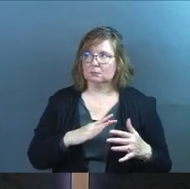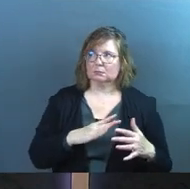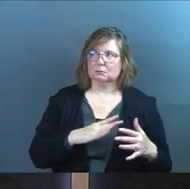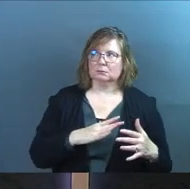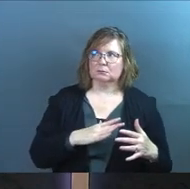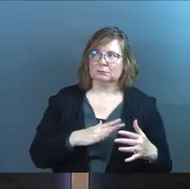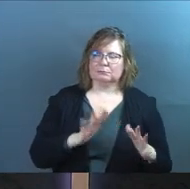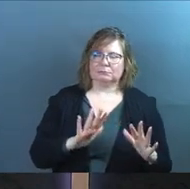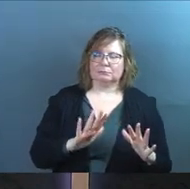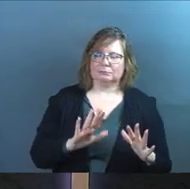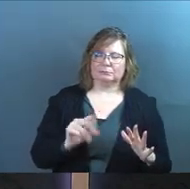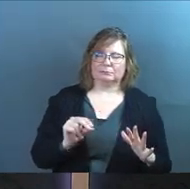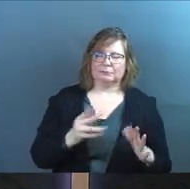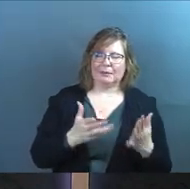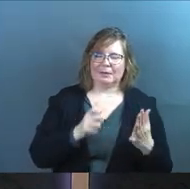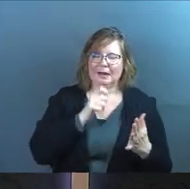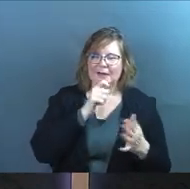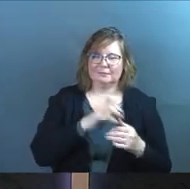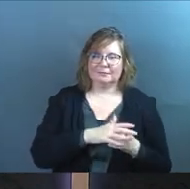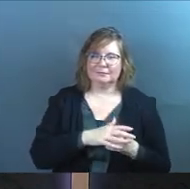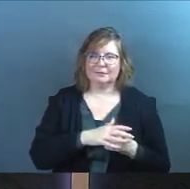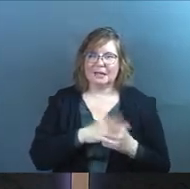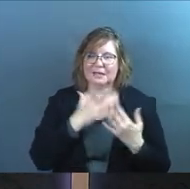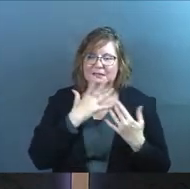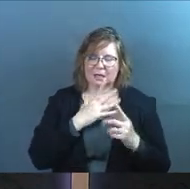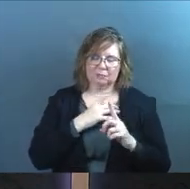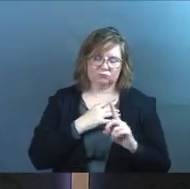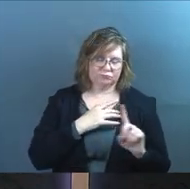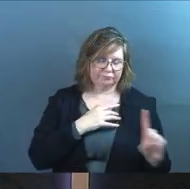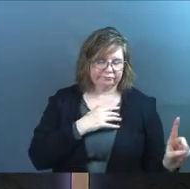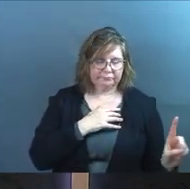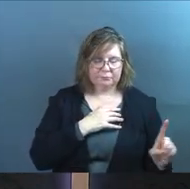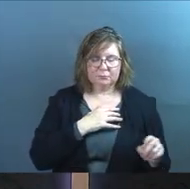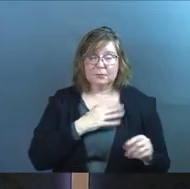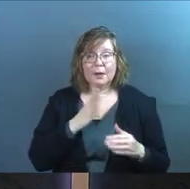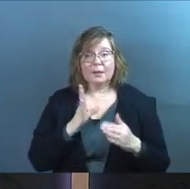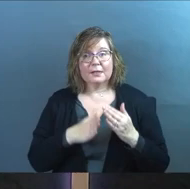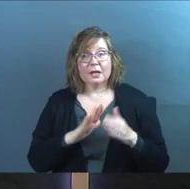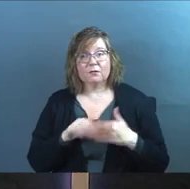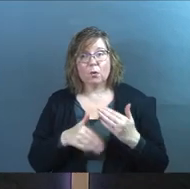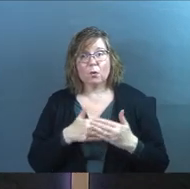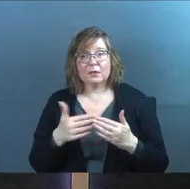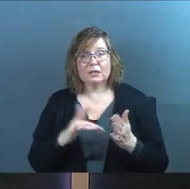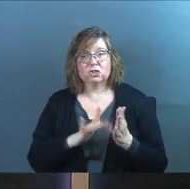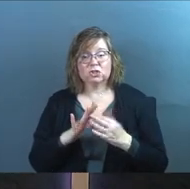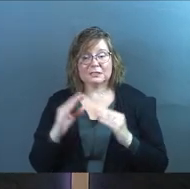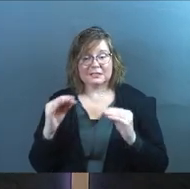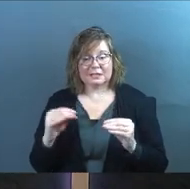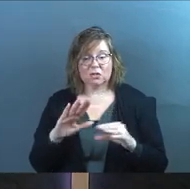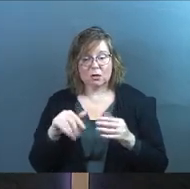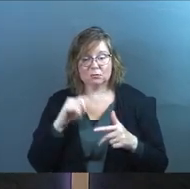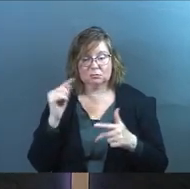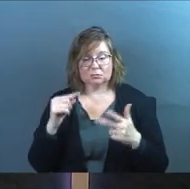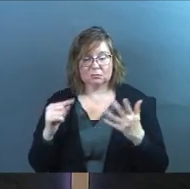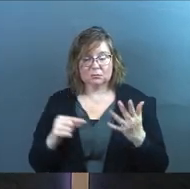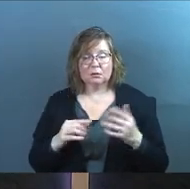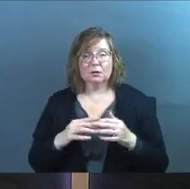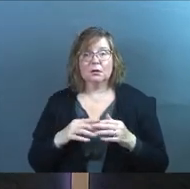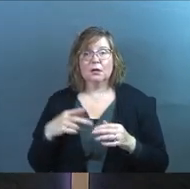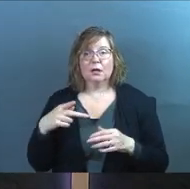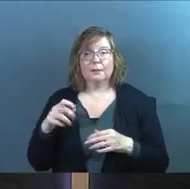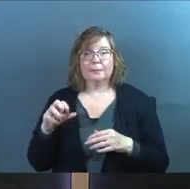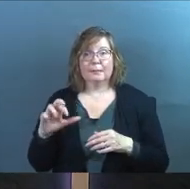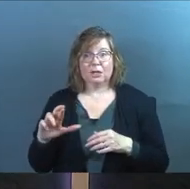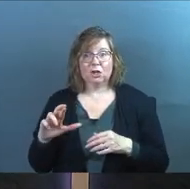like, "Maybe not." And he's sad, and he walks away. And at the end of that whole thing, and Jesus teaches and does all this,